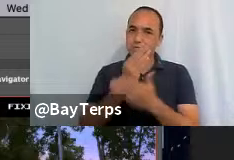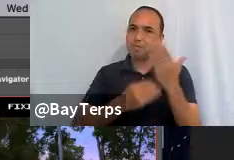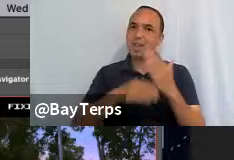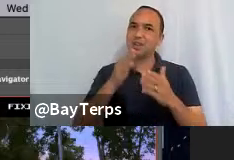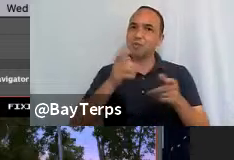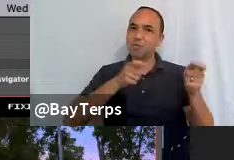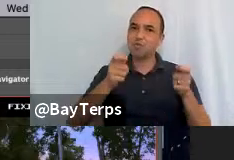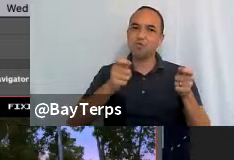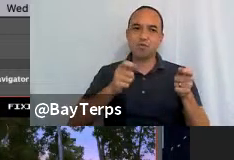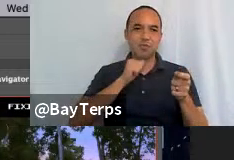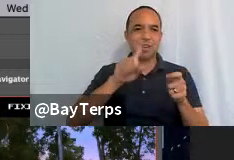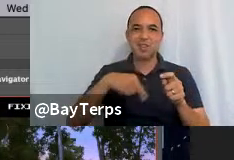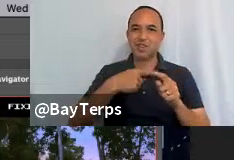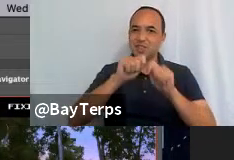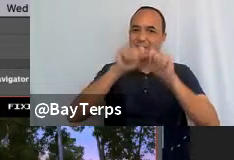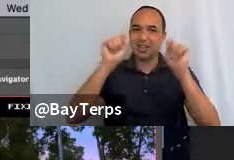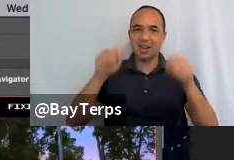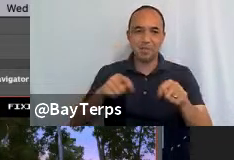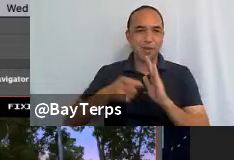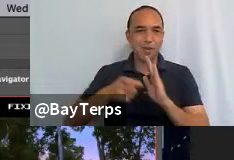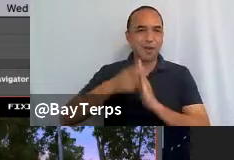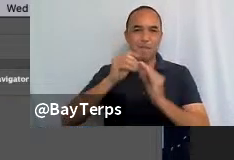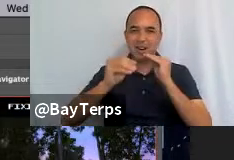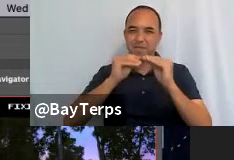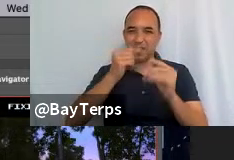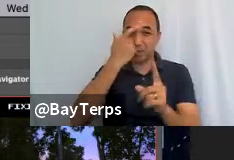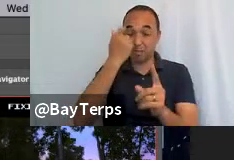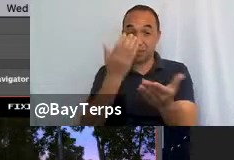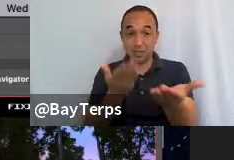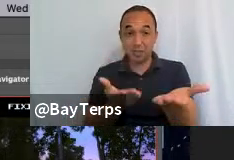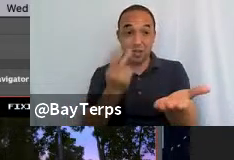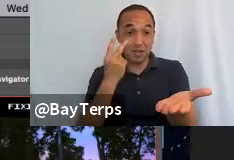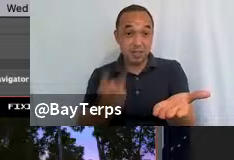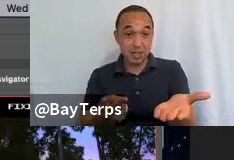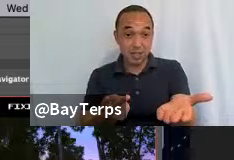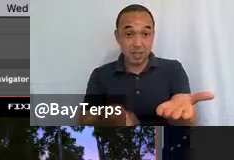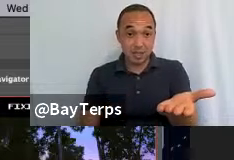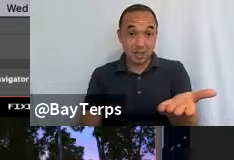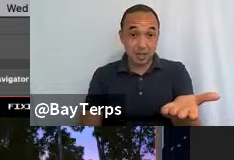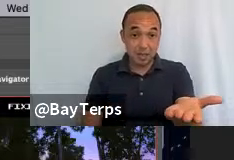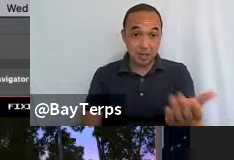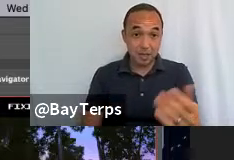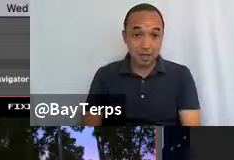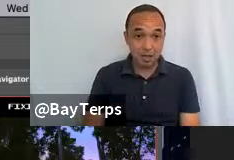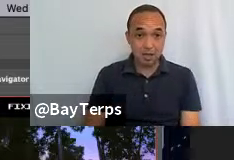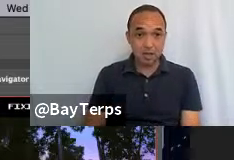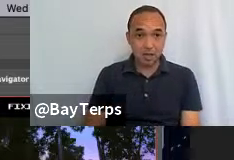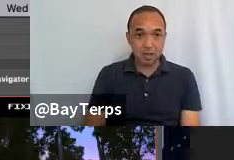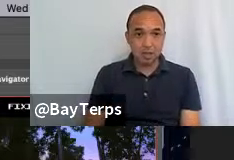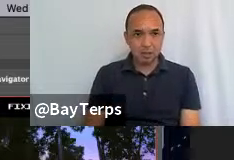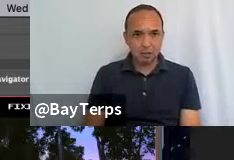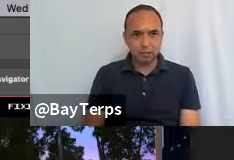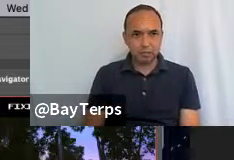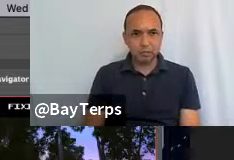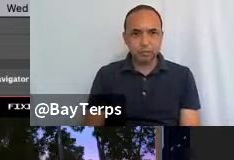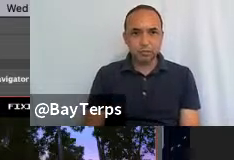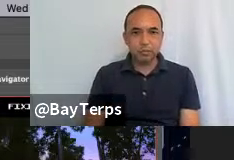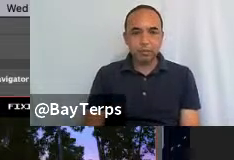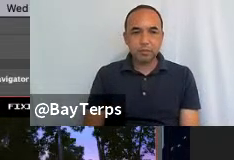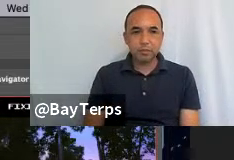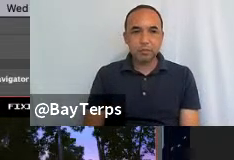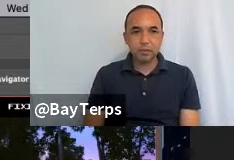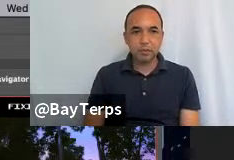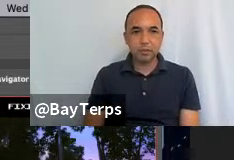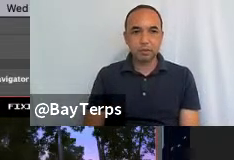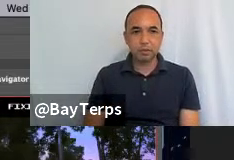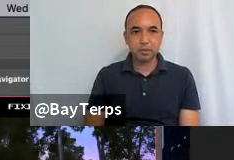like templated fixes. Because as you can see, you would think looking at this image that if